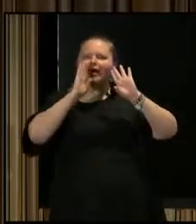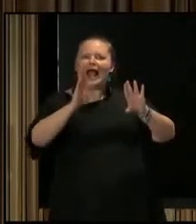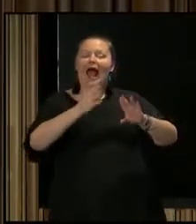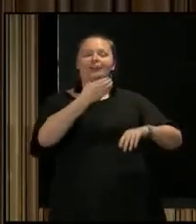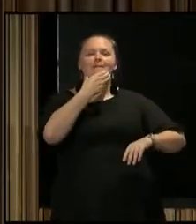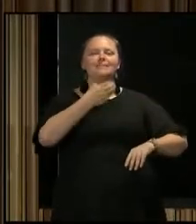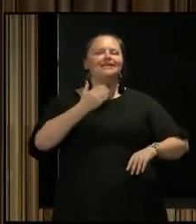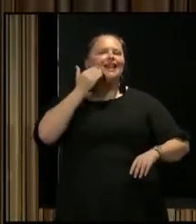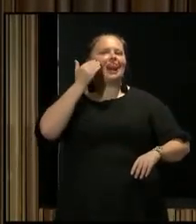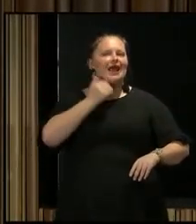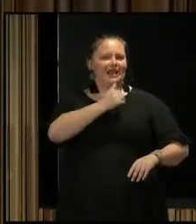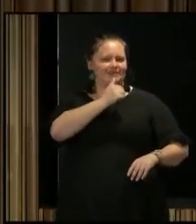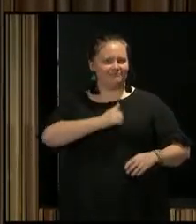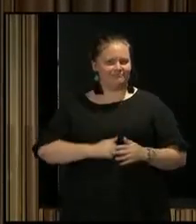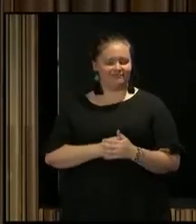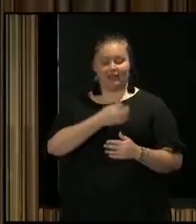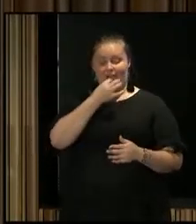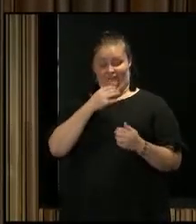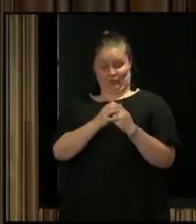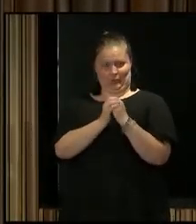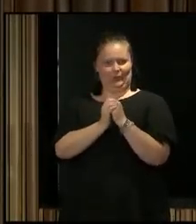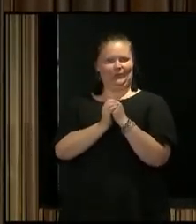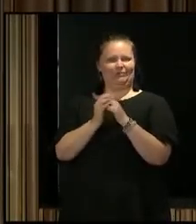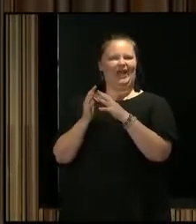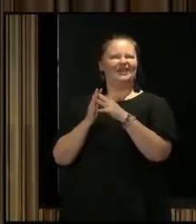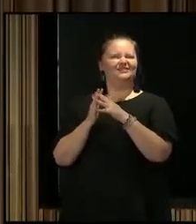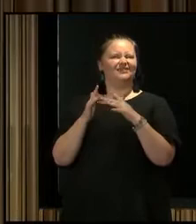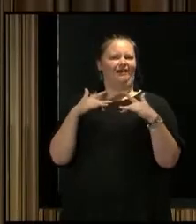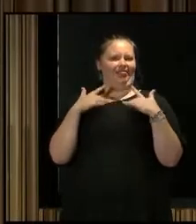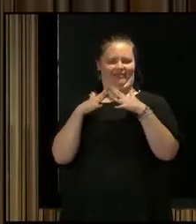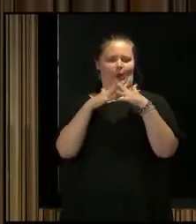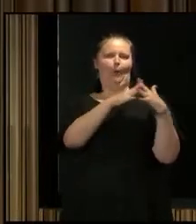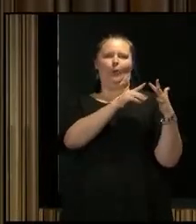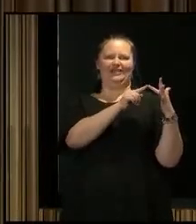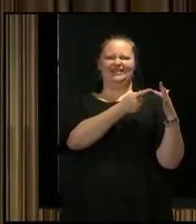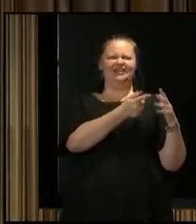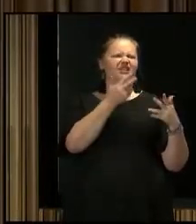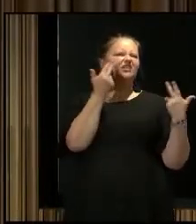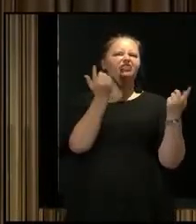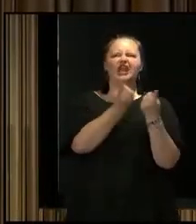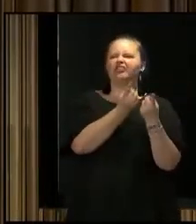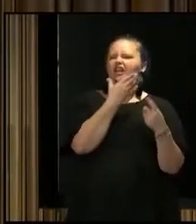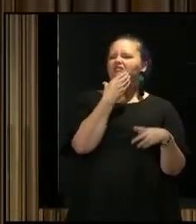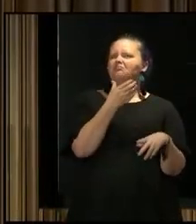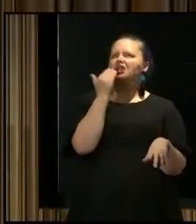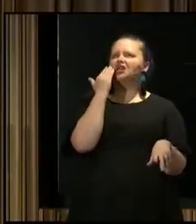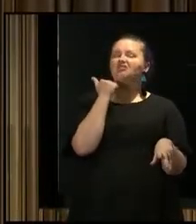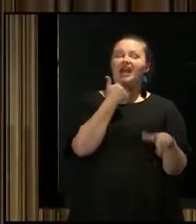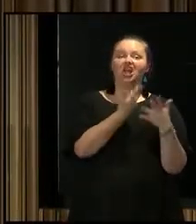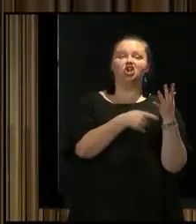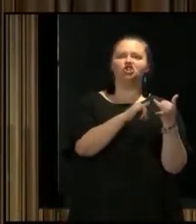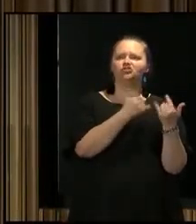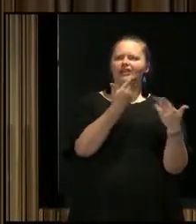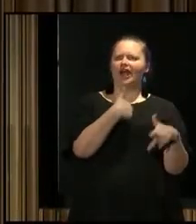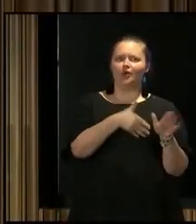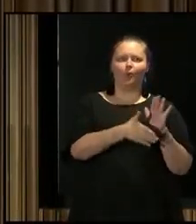Lady, when a couple of mates, I live around West End, Highgate Hill, and a couple of mates, oh, there's this singing thing at the Bearded Lady on Tuesday night. Do you want to go? And I'm like,